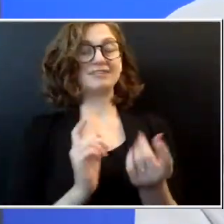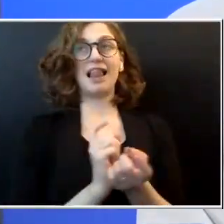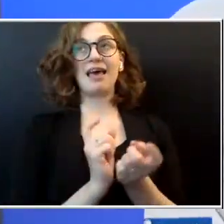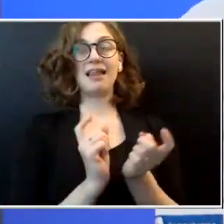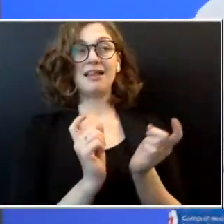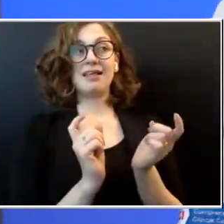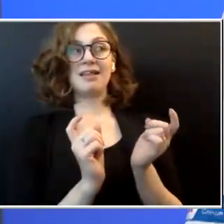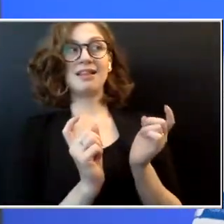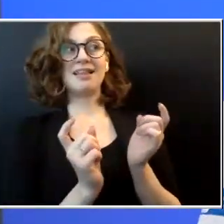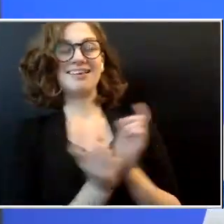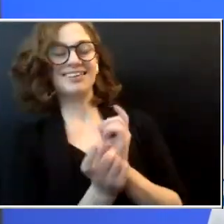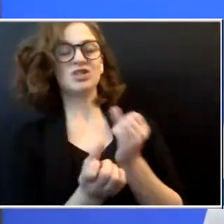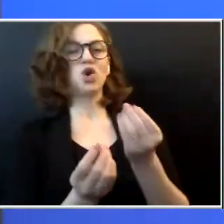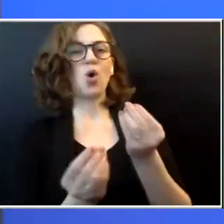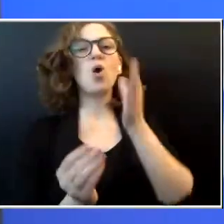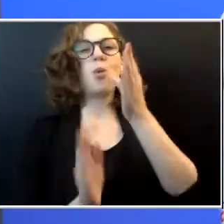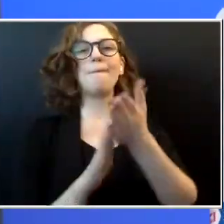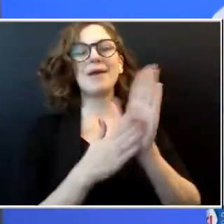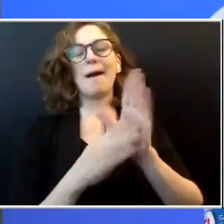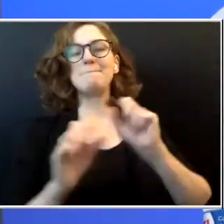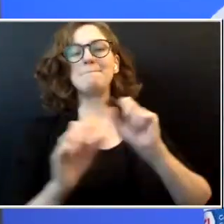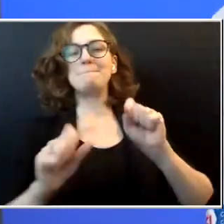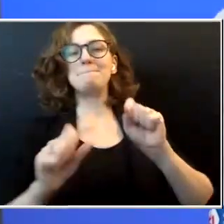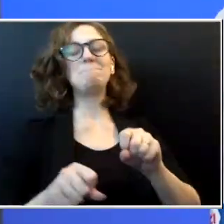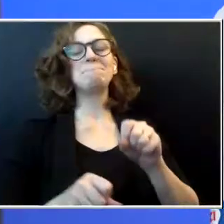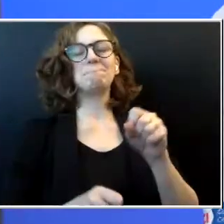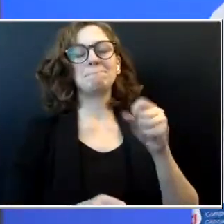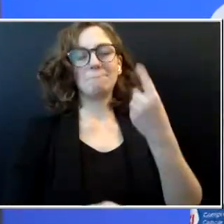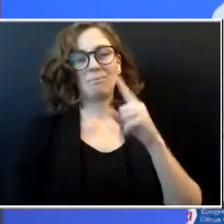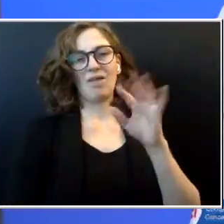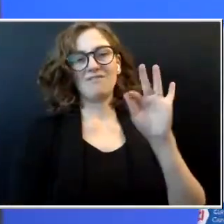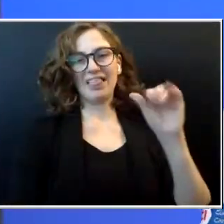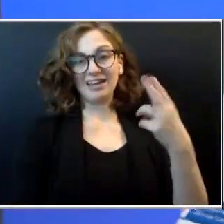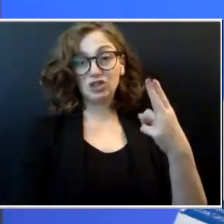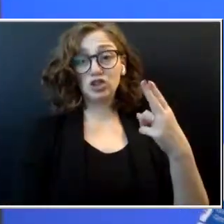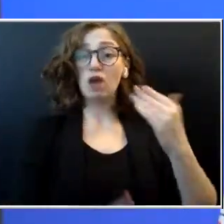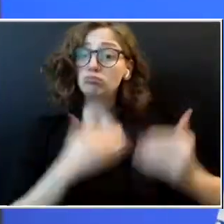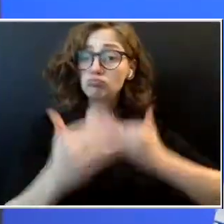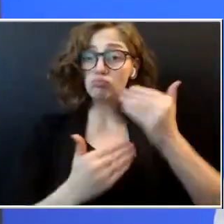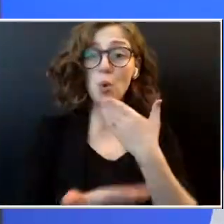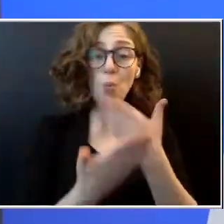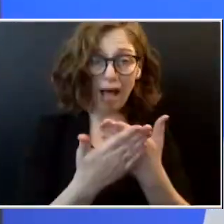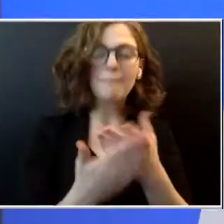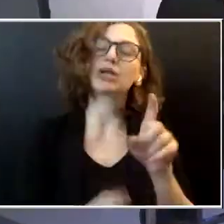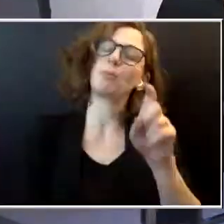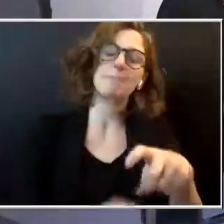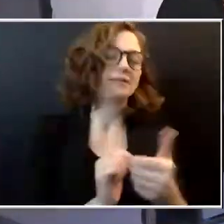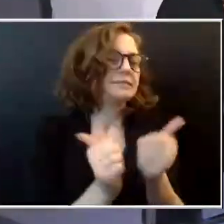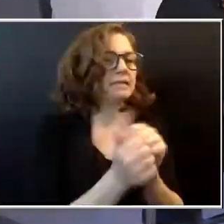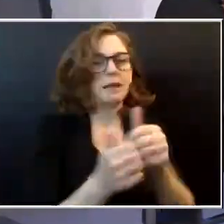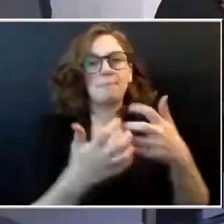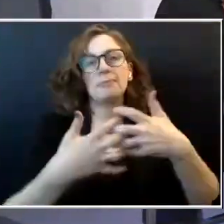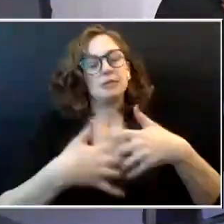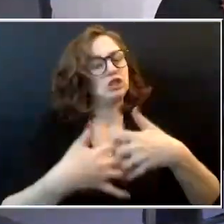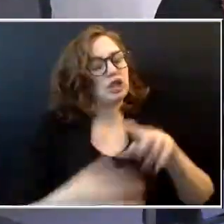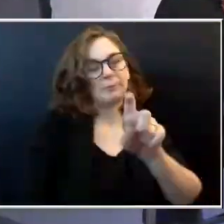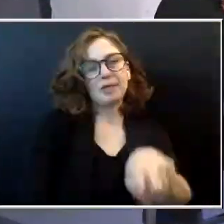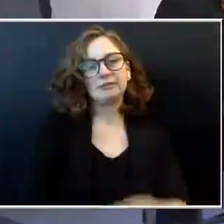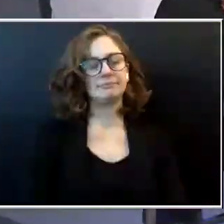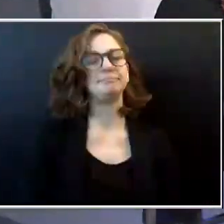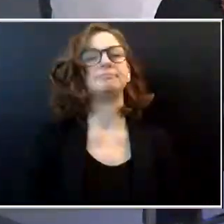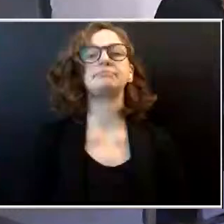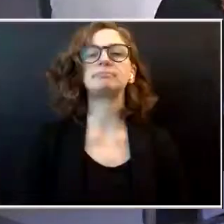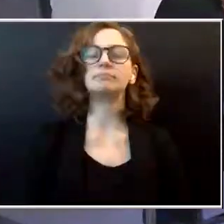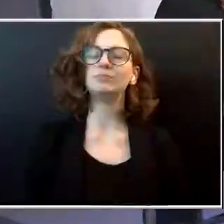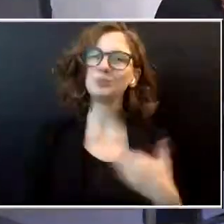flash capabilities. That's going really well, but you do have to adapt a proton machine to be able to have that. Staying on the cutting edge, I love that. Now, Dr. Gan, you've